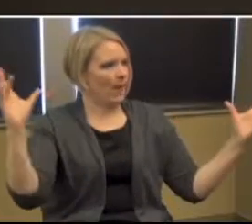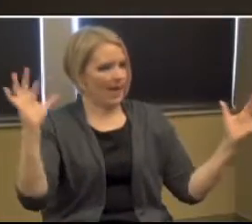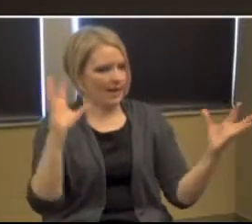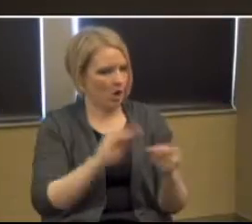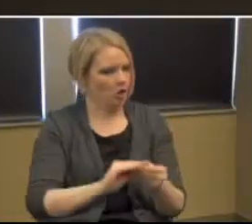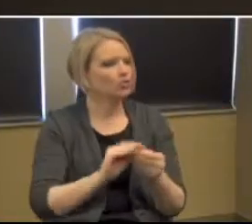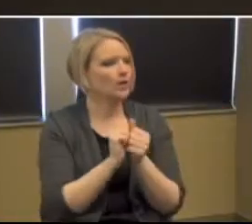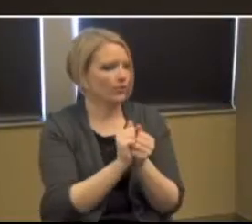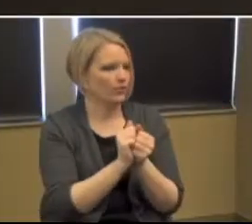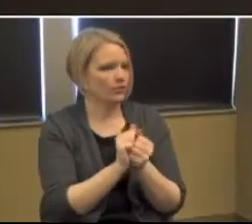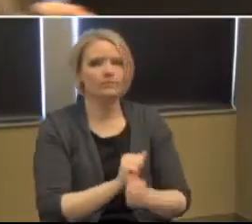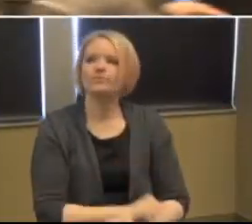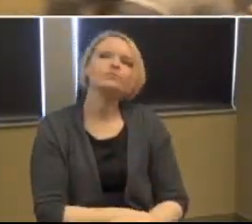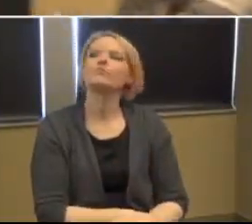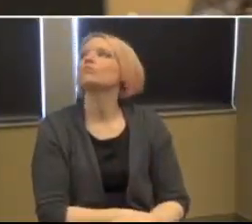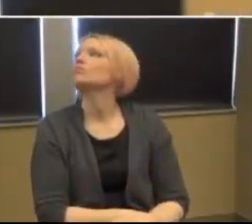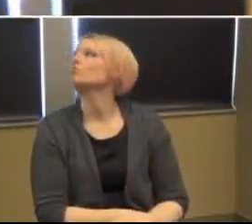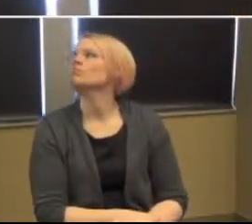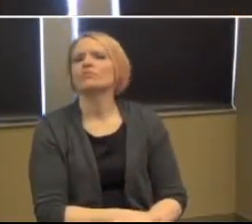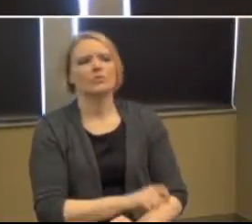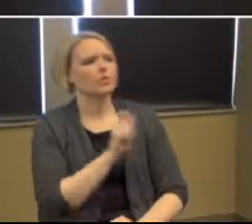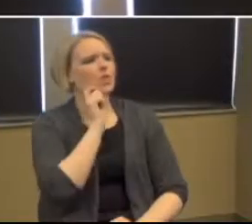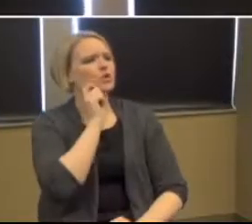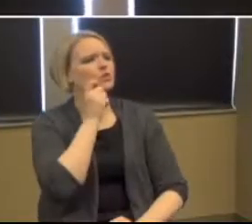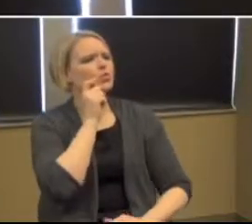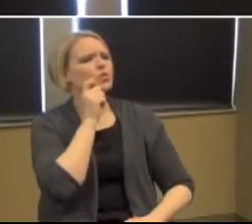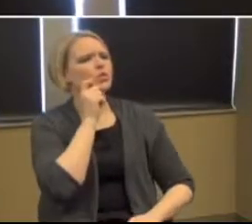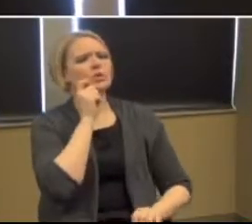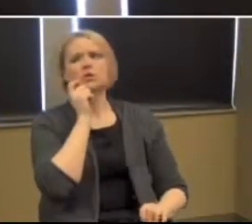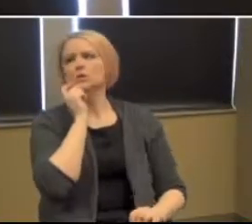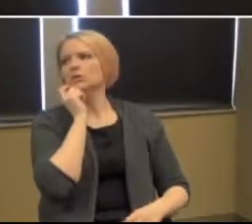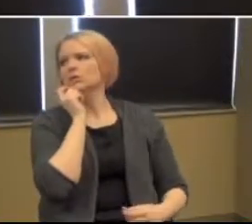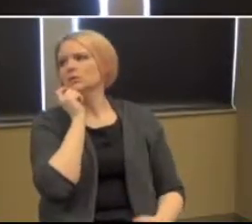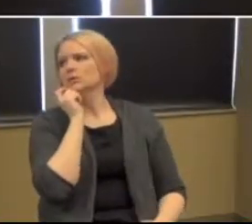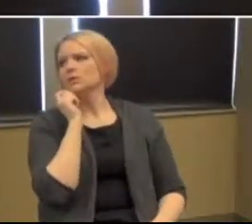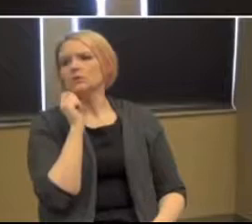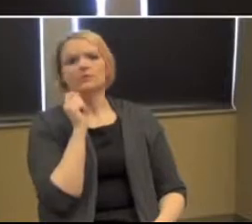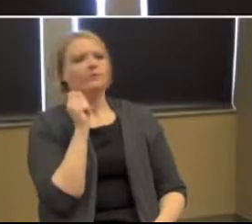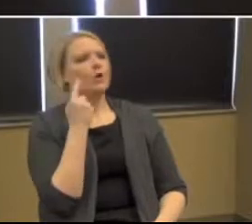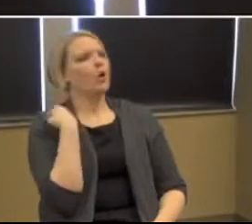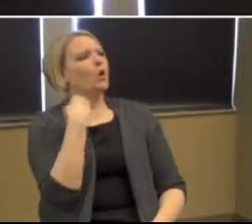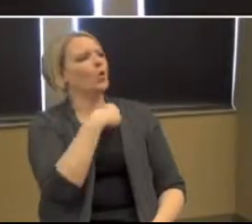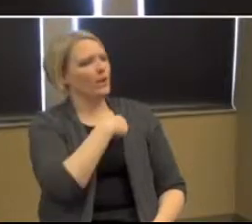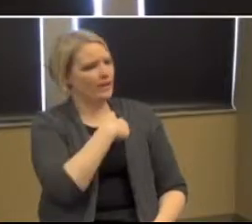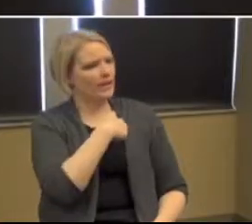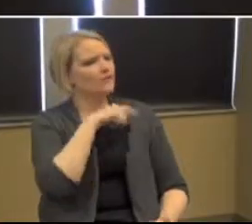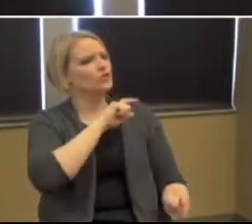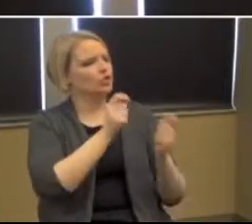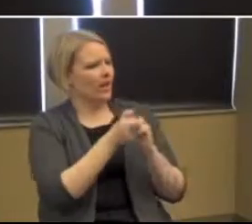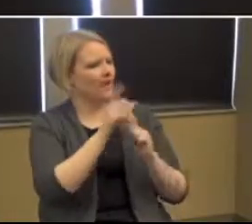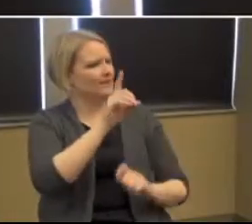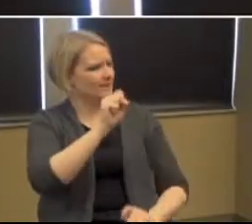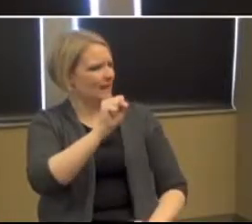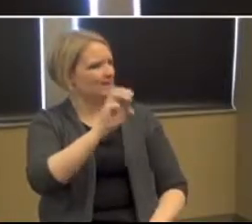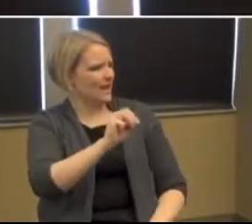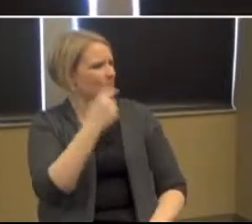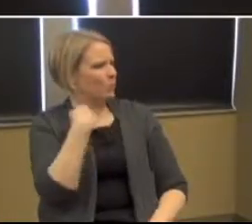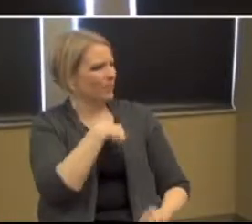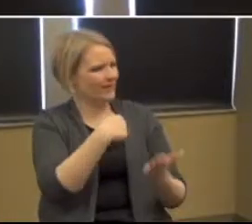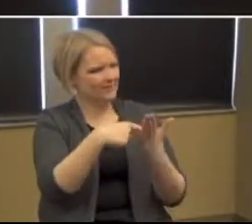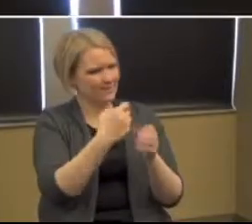together. What's really cool is we have done a change in the DSM, and I think we talked about